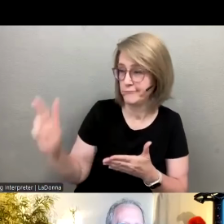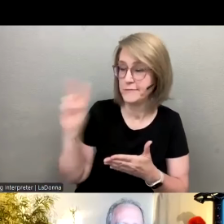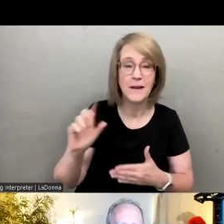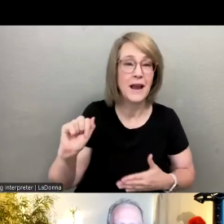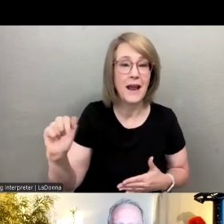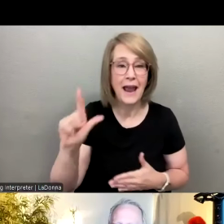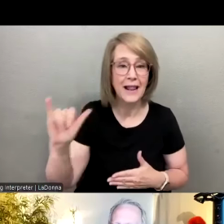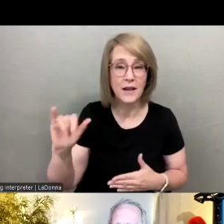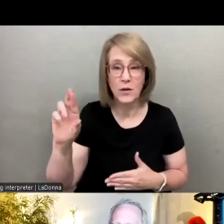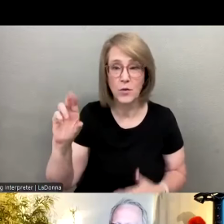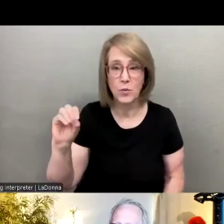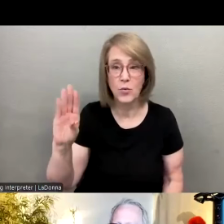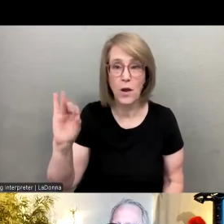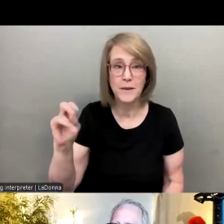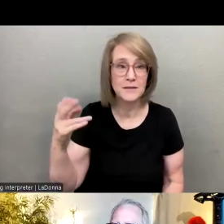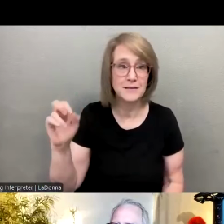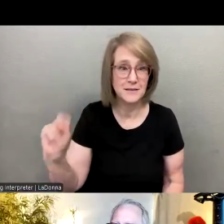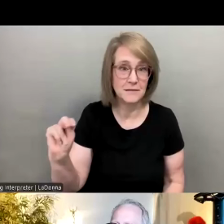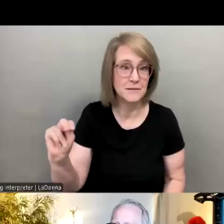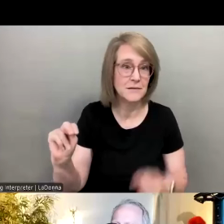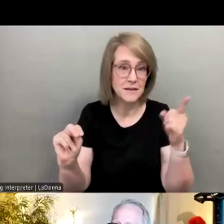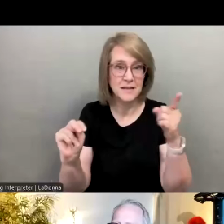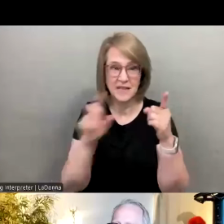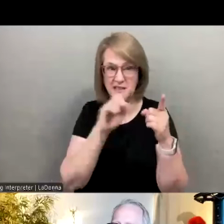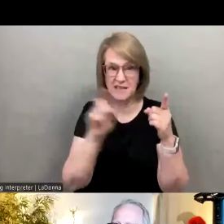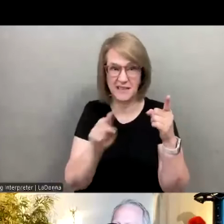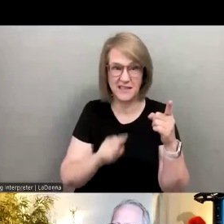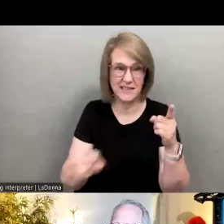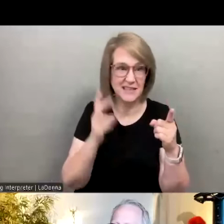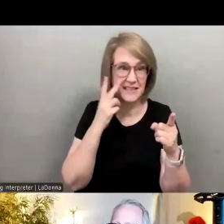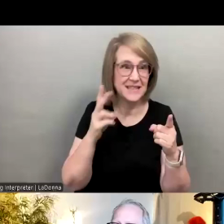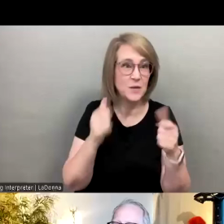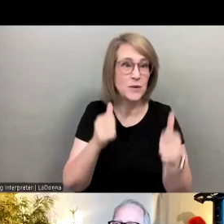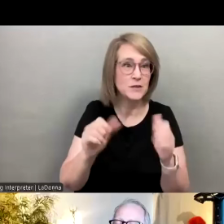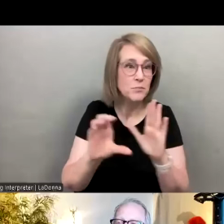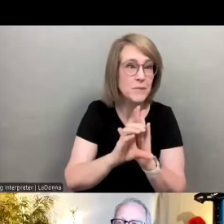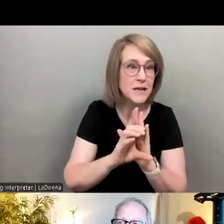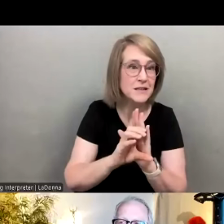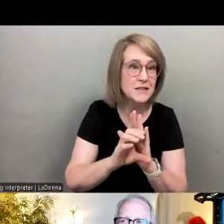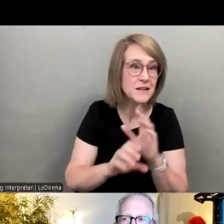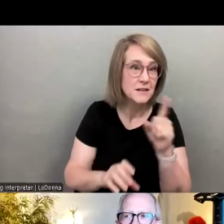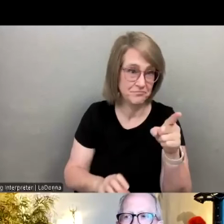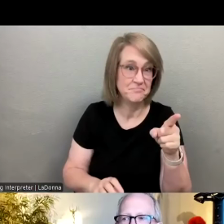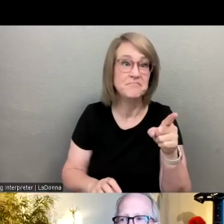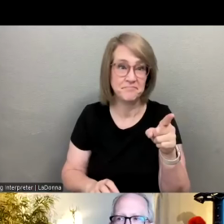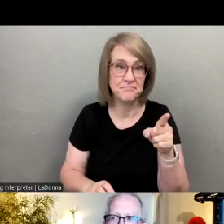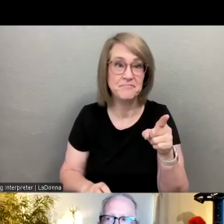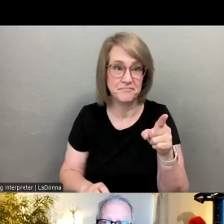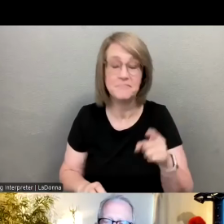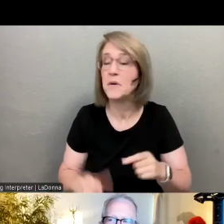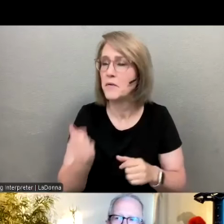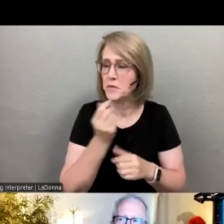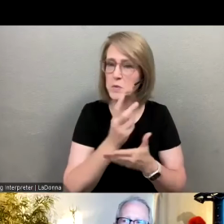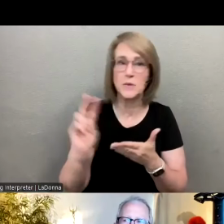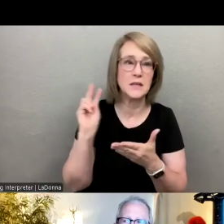of the book, and I'll go through to her book, which we highlighted a couple of weeks